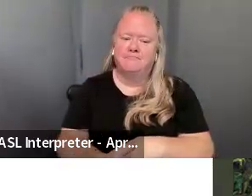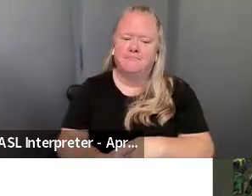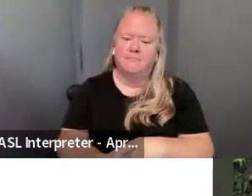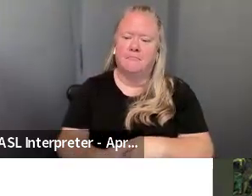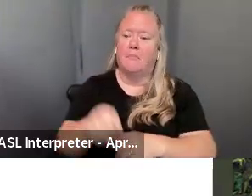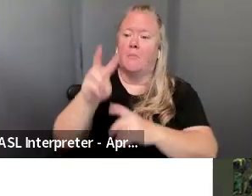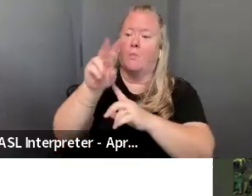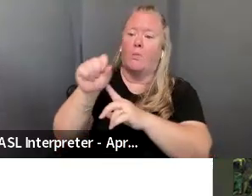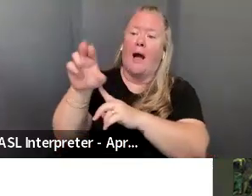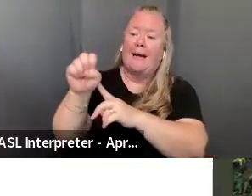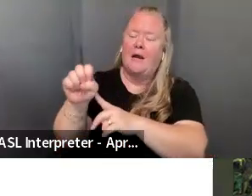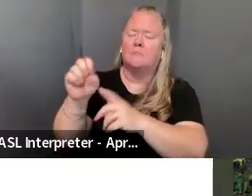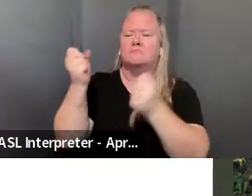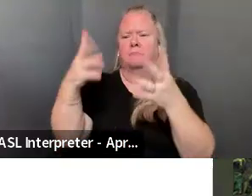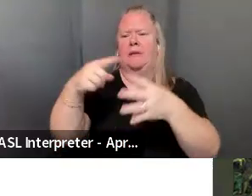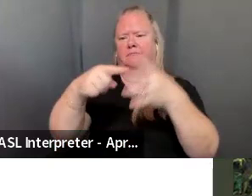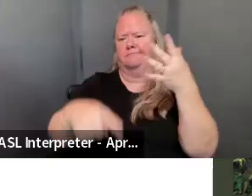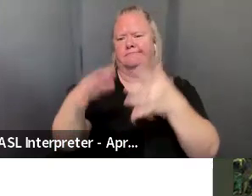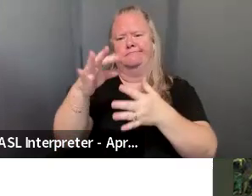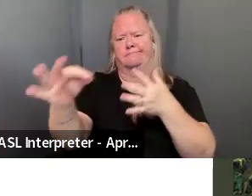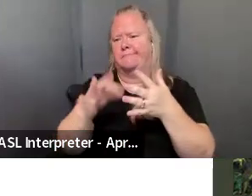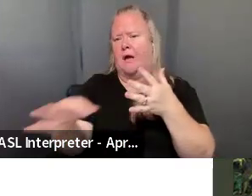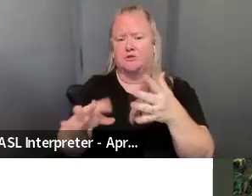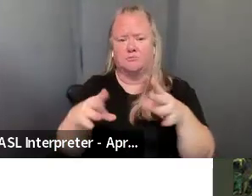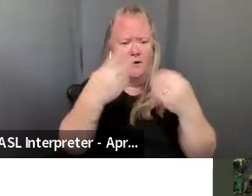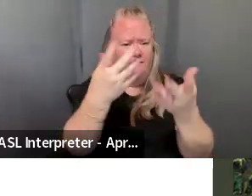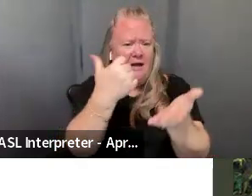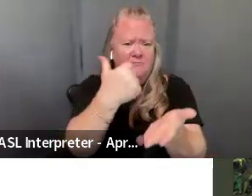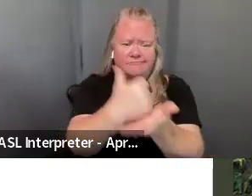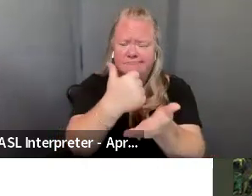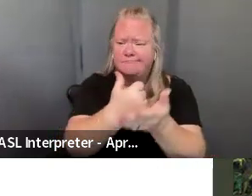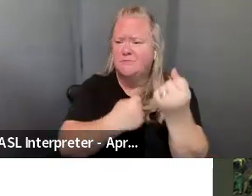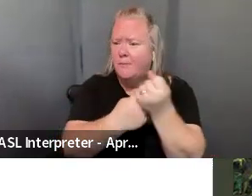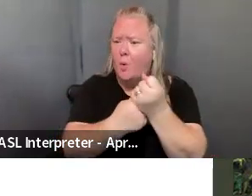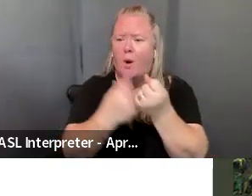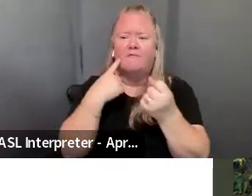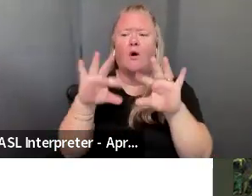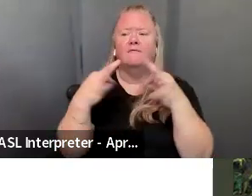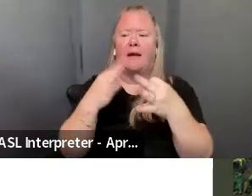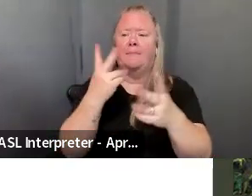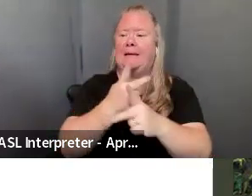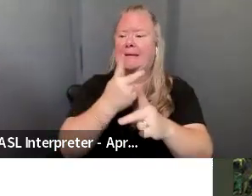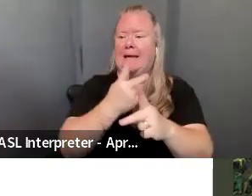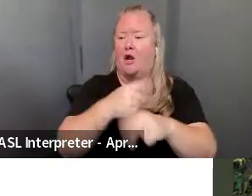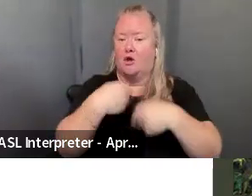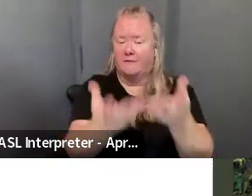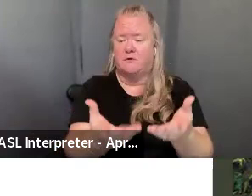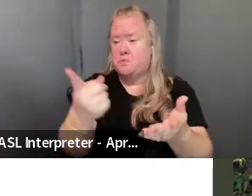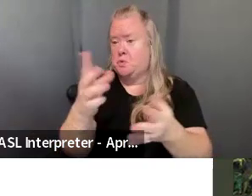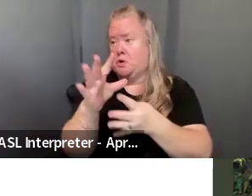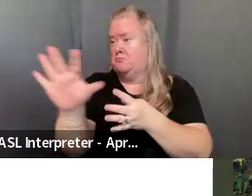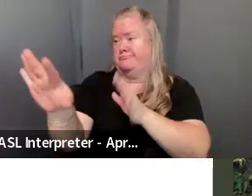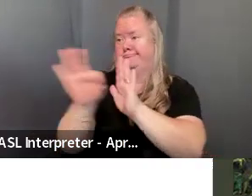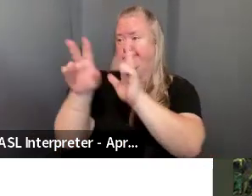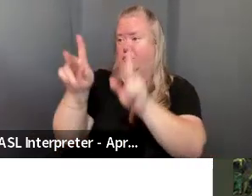Walk Cares has many options, again, to provide support for family caregivers. And you can choose someone who